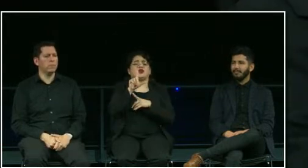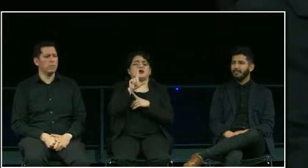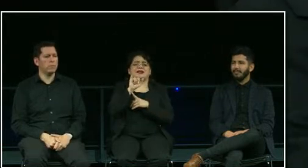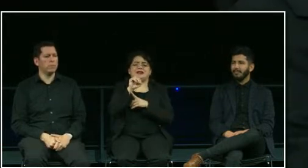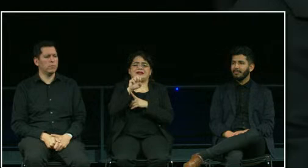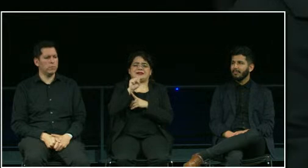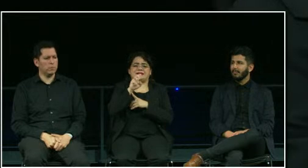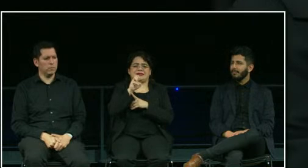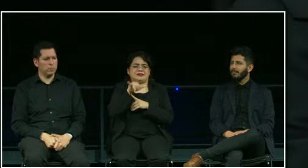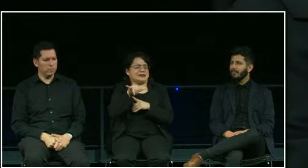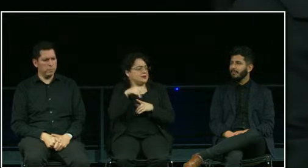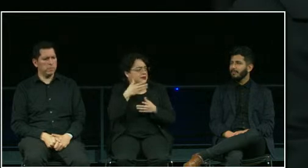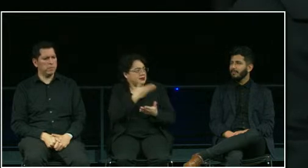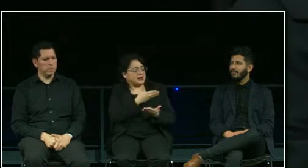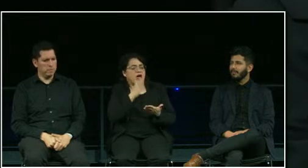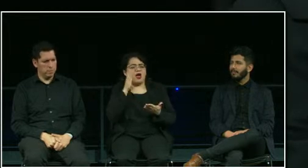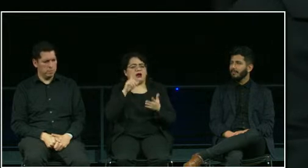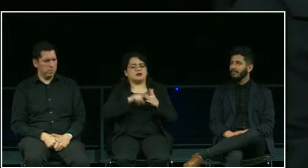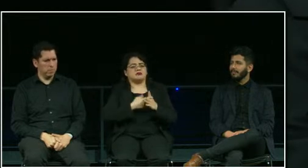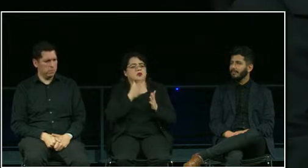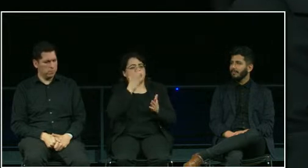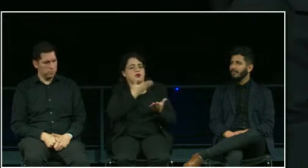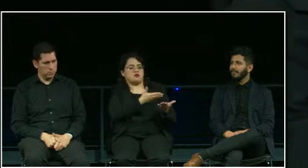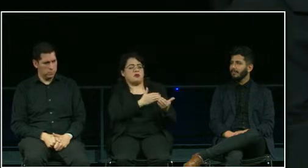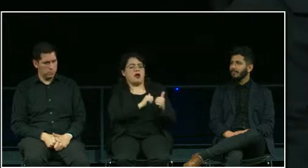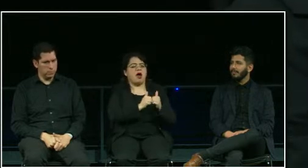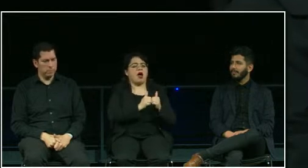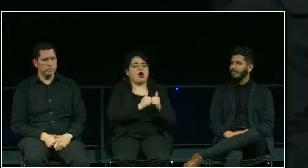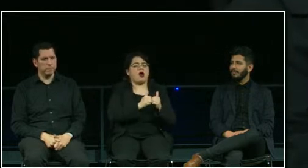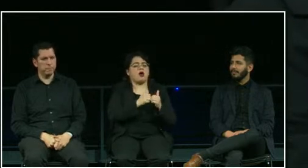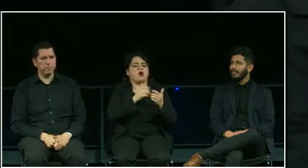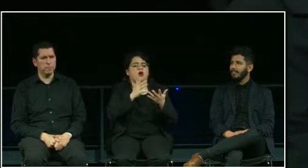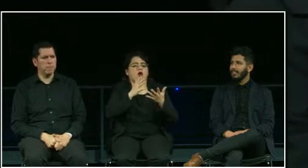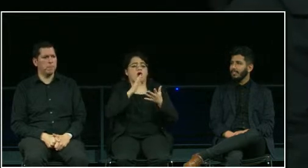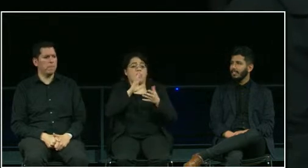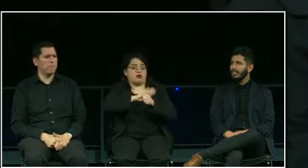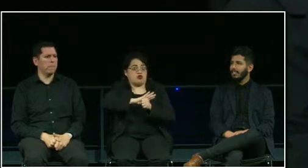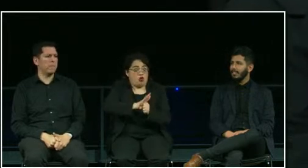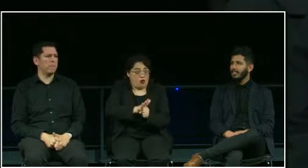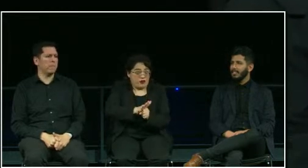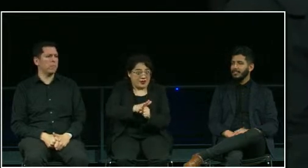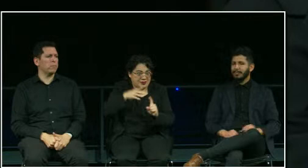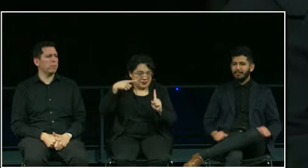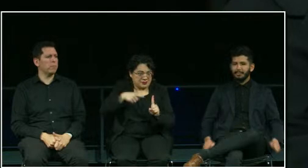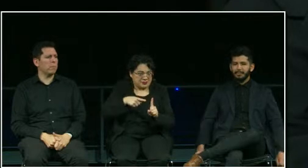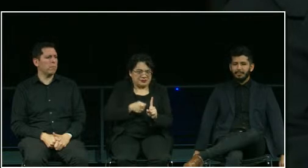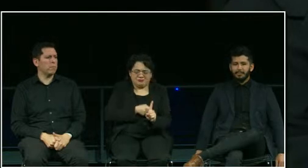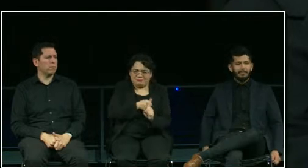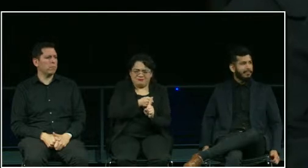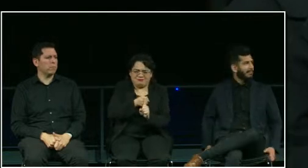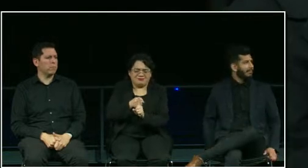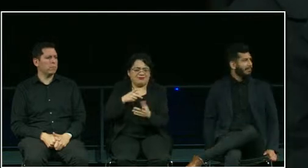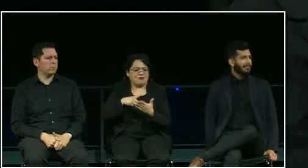and hear about how COVID affected these projects.